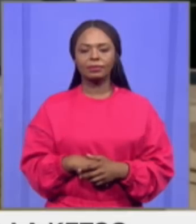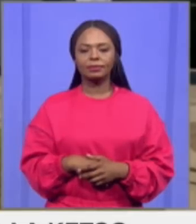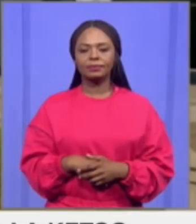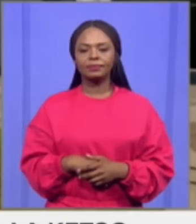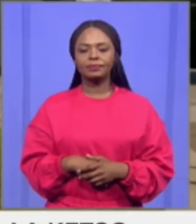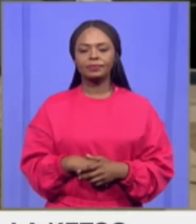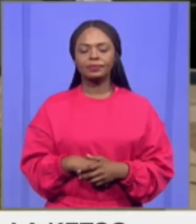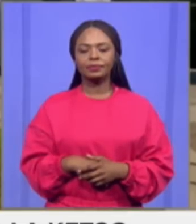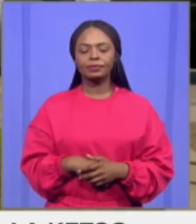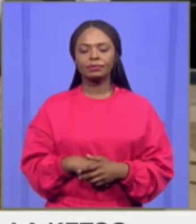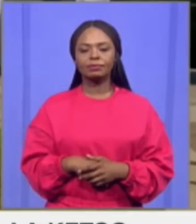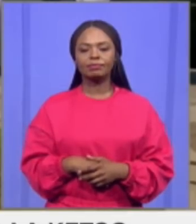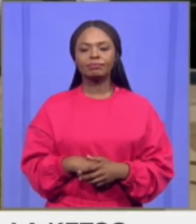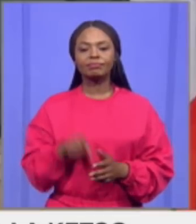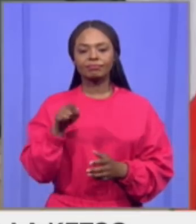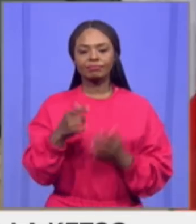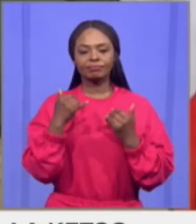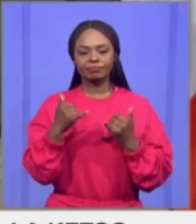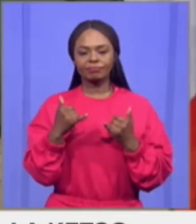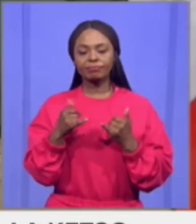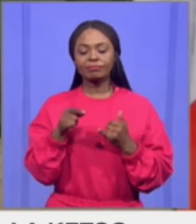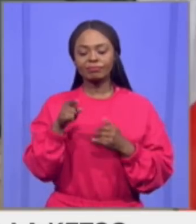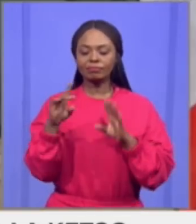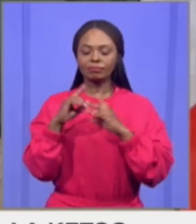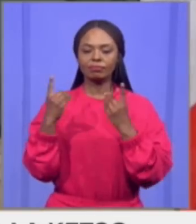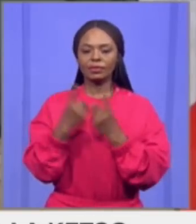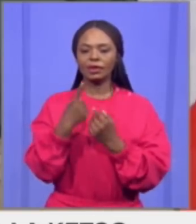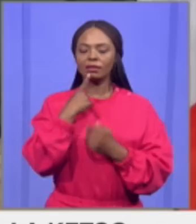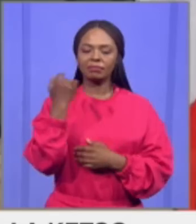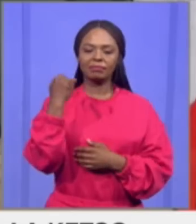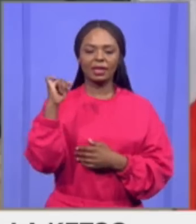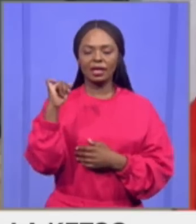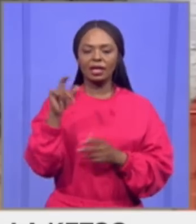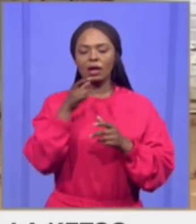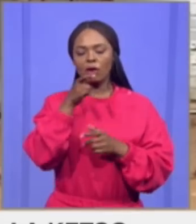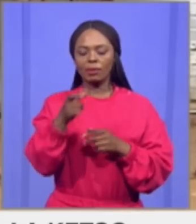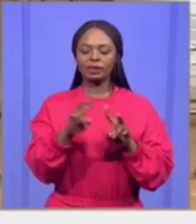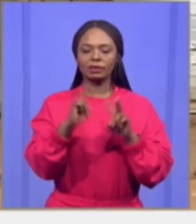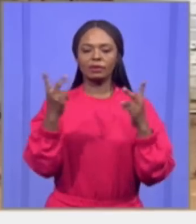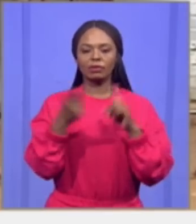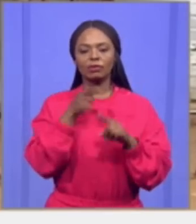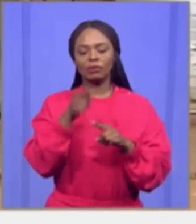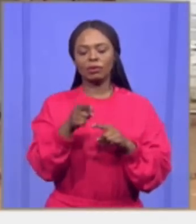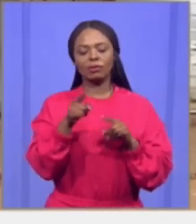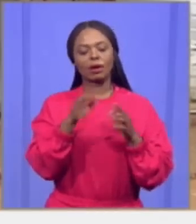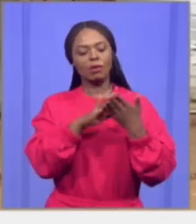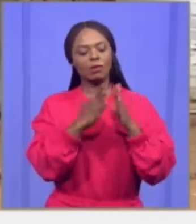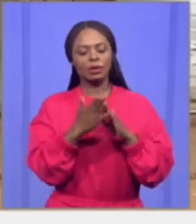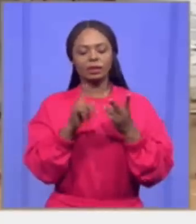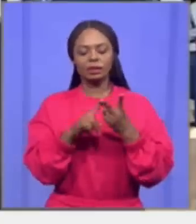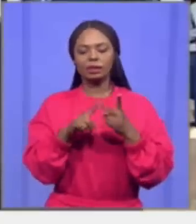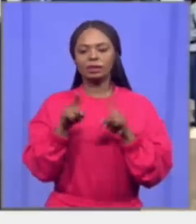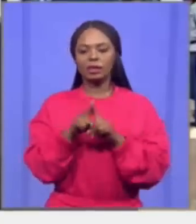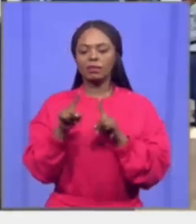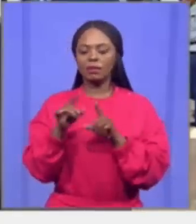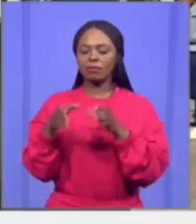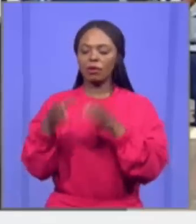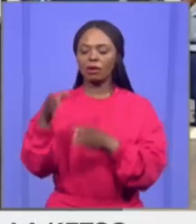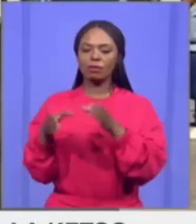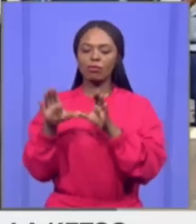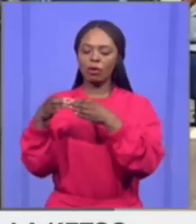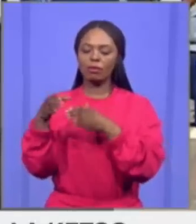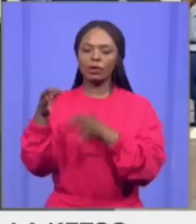Phatlalatso ya lefapha la ditsela le mesebetsi ya setjhaba e hlahise maikutlo a fapaneng ho tswa baahing le mekga ya bohanyetsi.